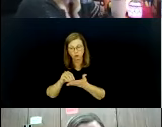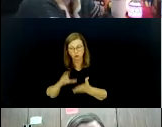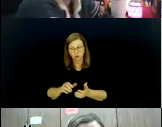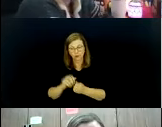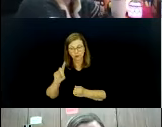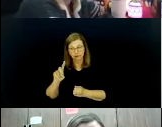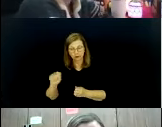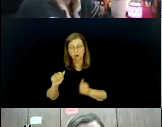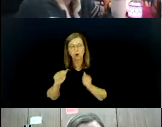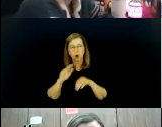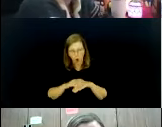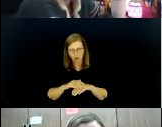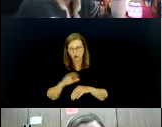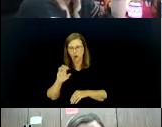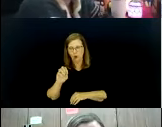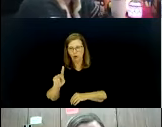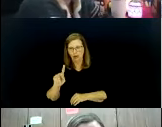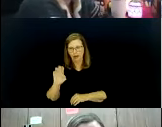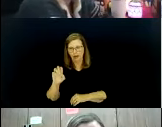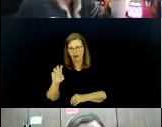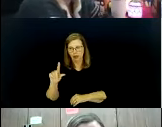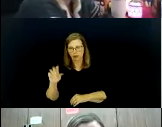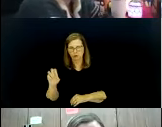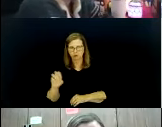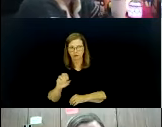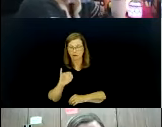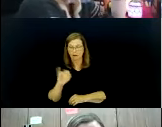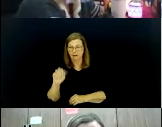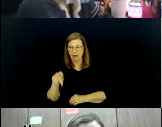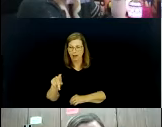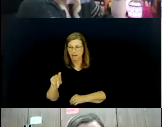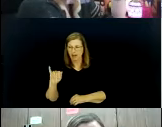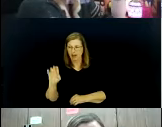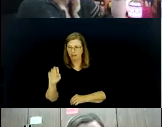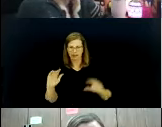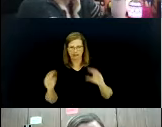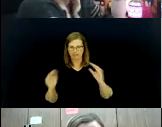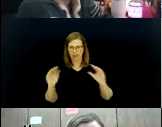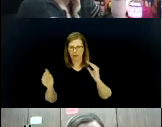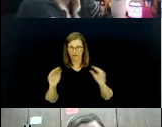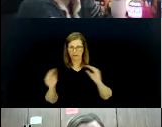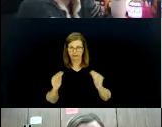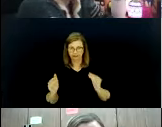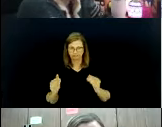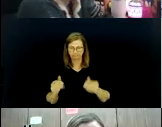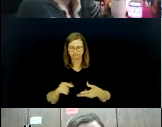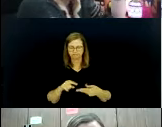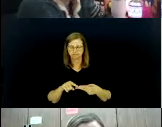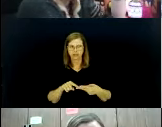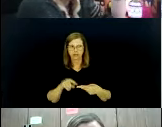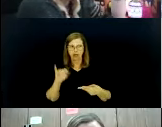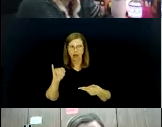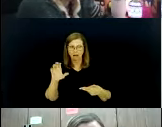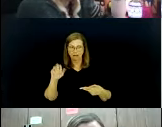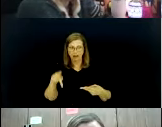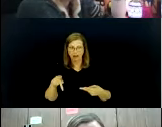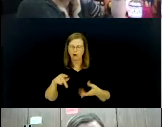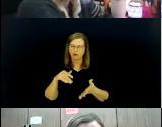OK Edge. There's an ICAP IEP comparison document. There's an ICAP IEP frequently